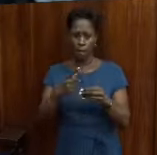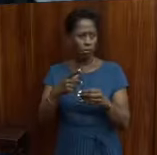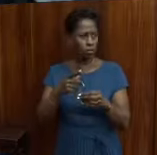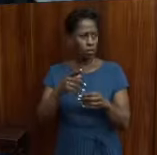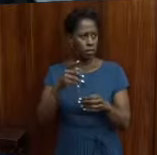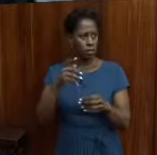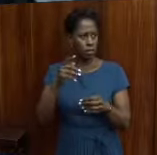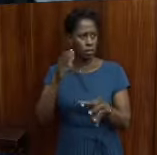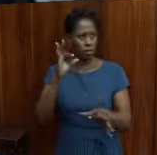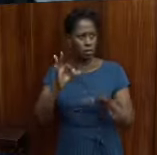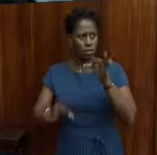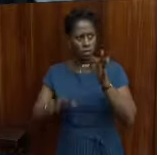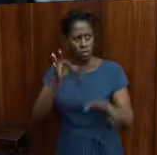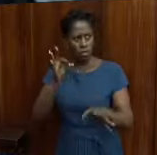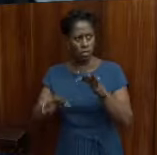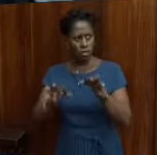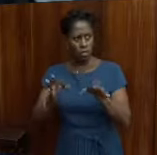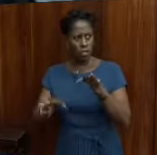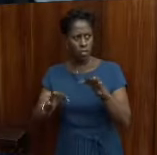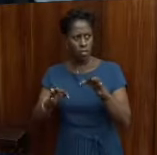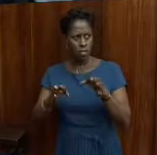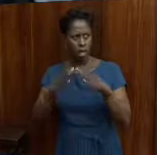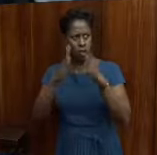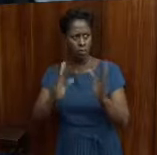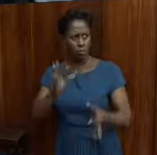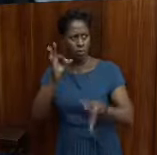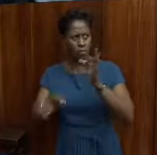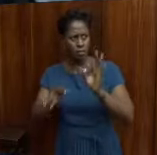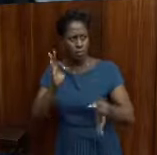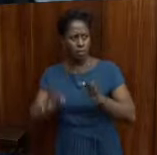at the site of the old police headquarters on Lower Bridge Street.